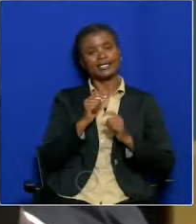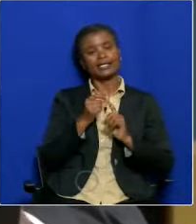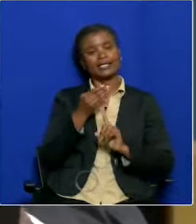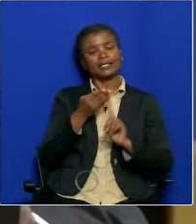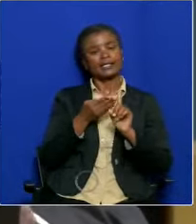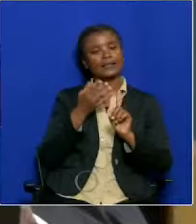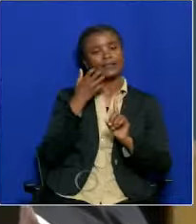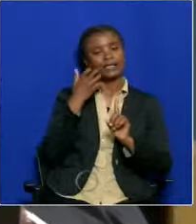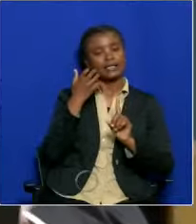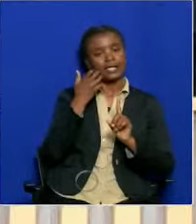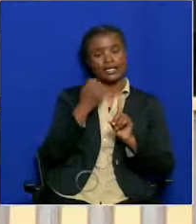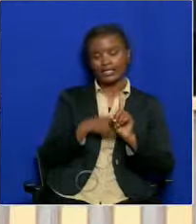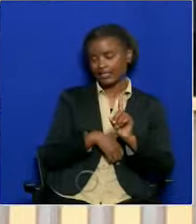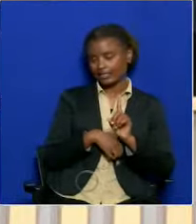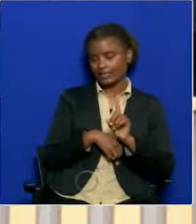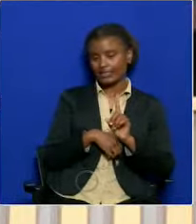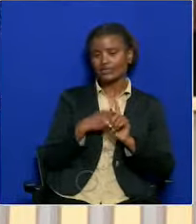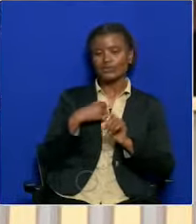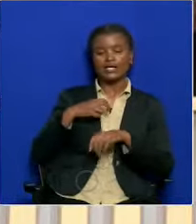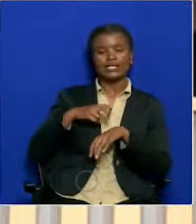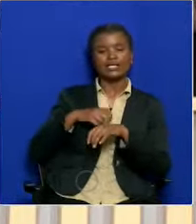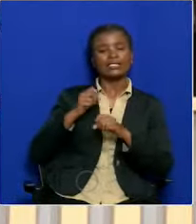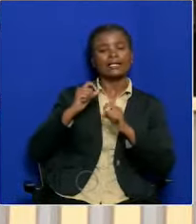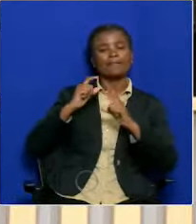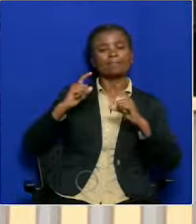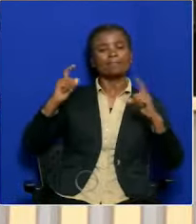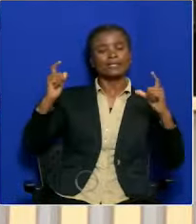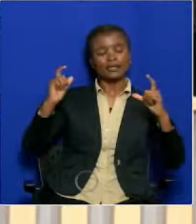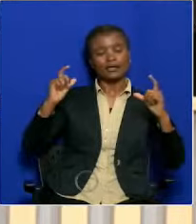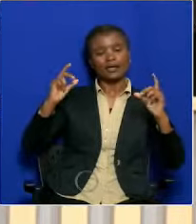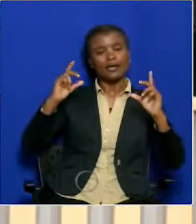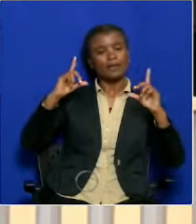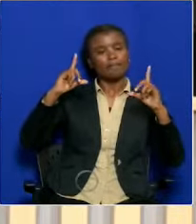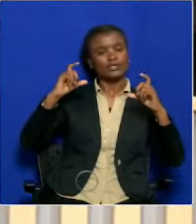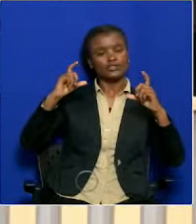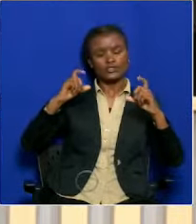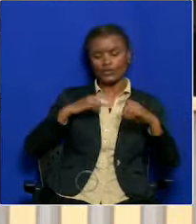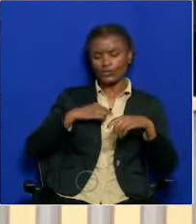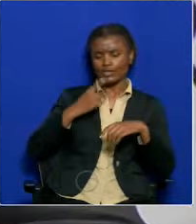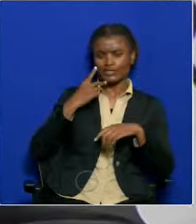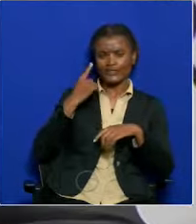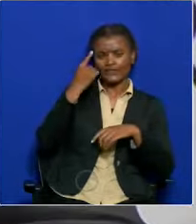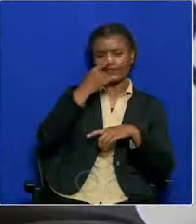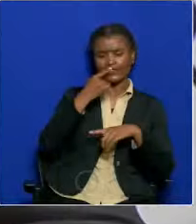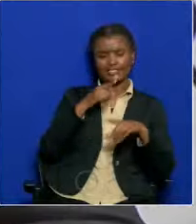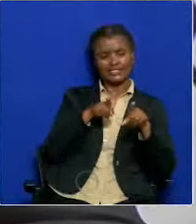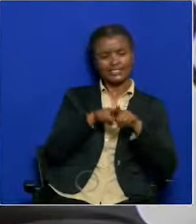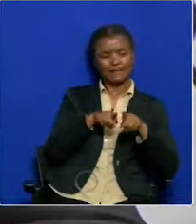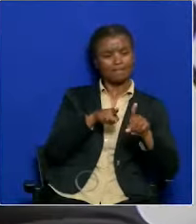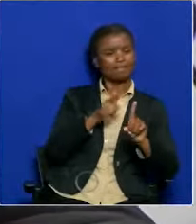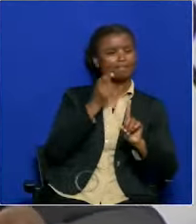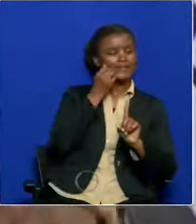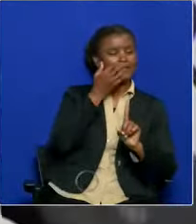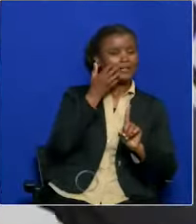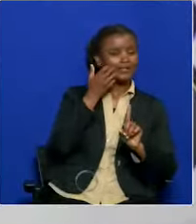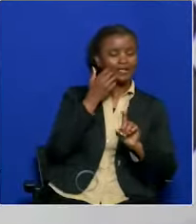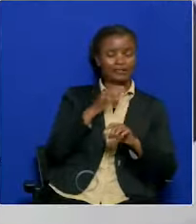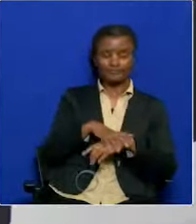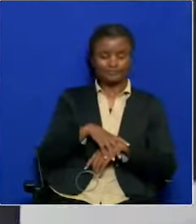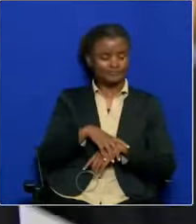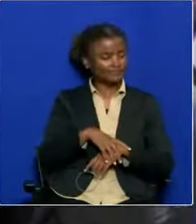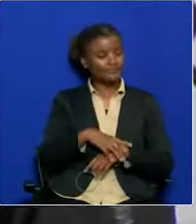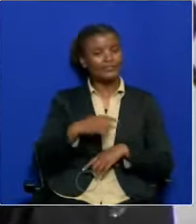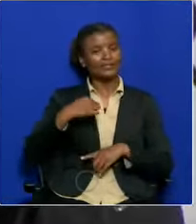bigger one. No, it may be that you look alike. I And you forward- say, I forwarded Nkosi, there Yes. is somebody who's